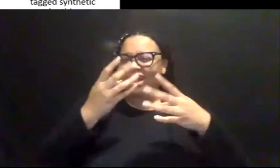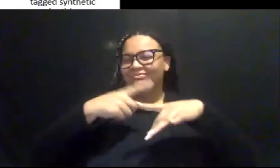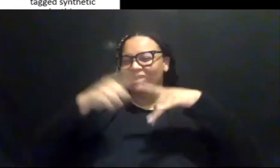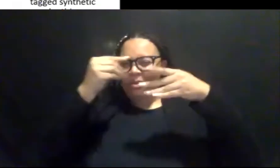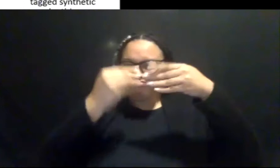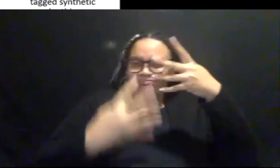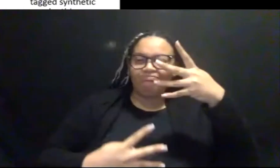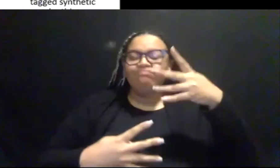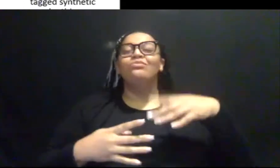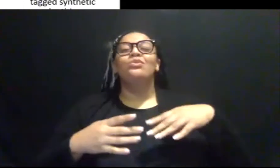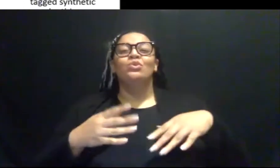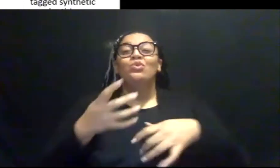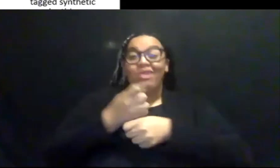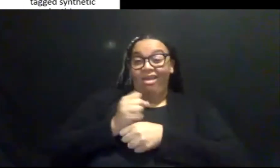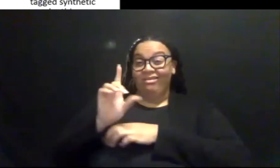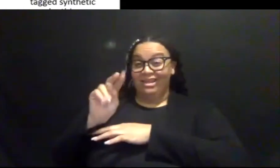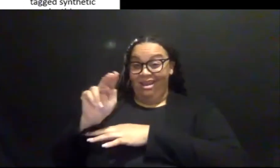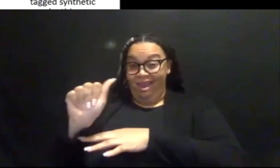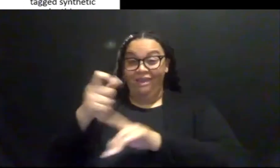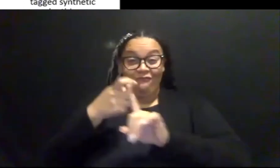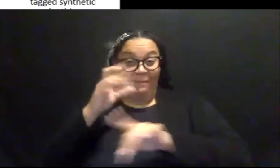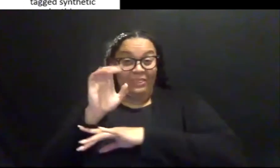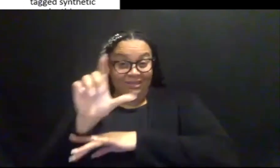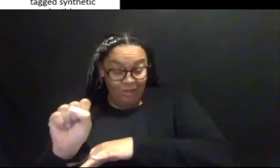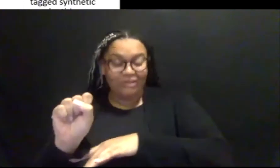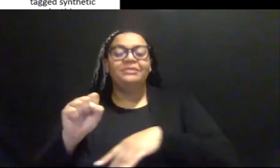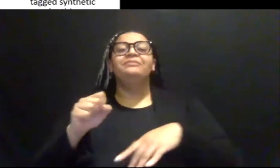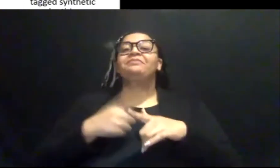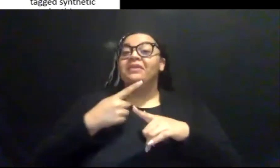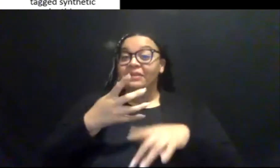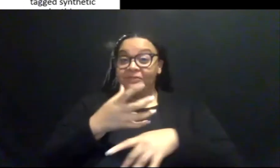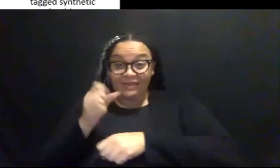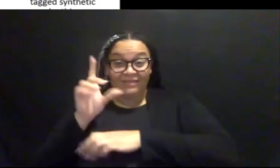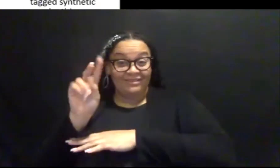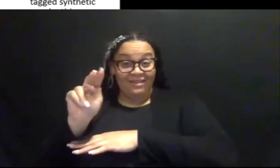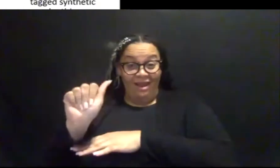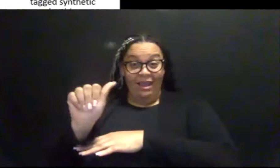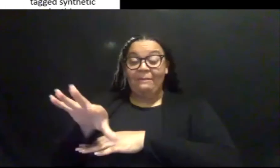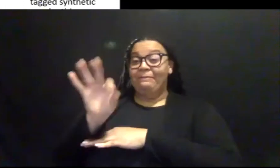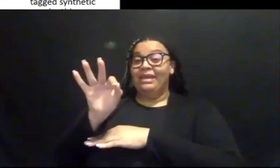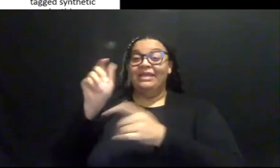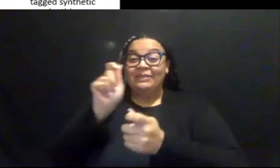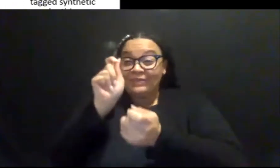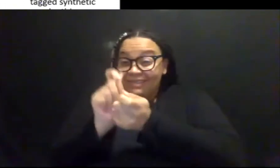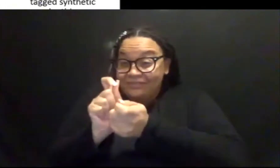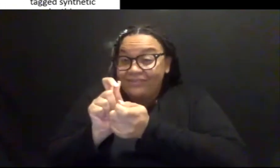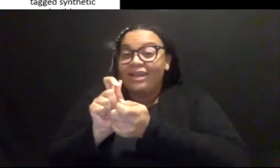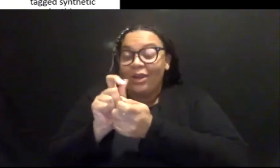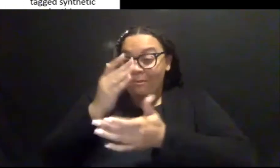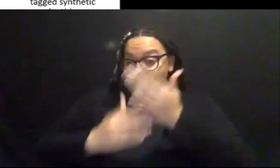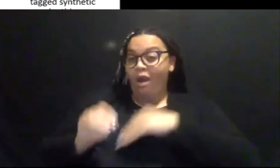to basically get the DNA from the cells. You then take that DNA, you pick a specific part